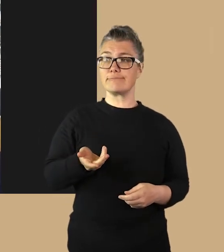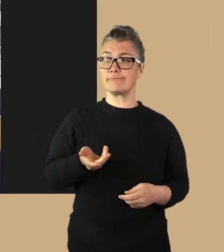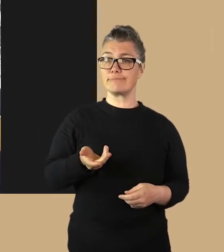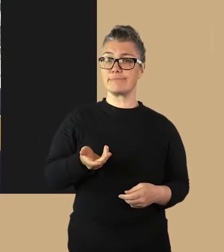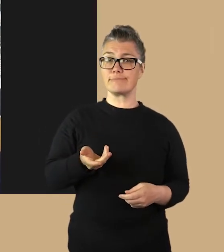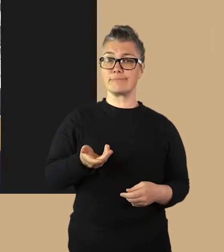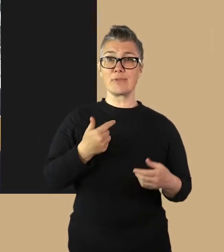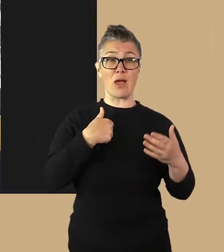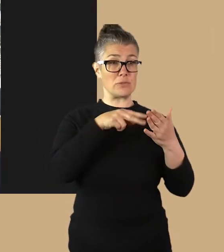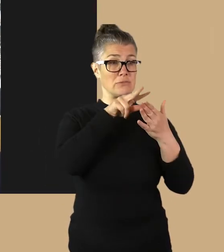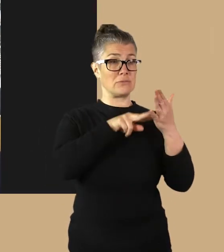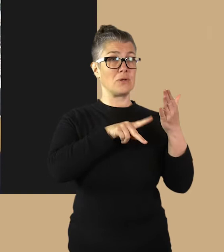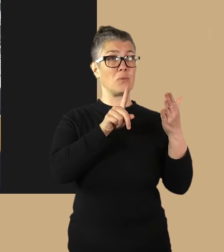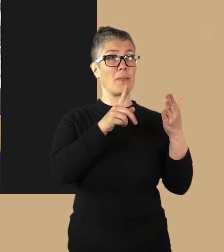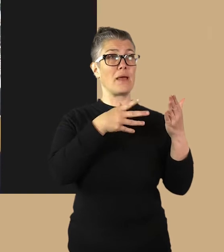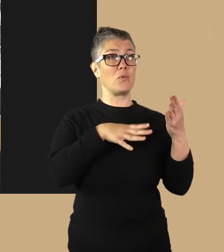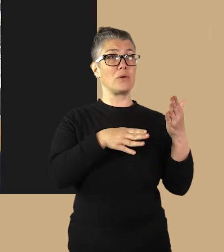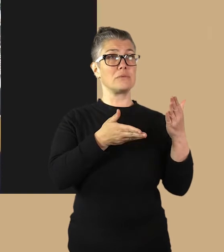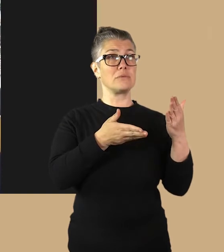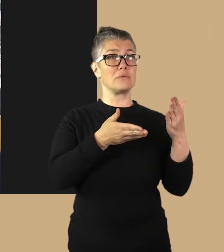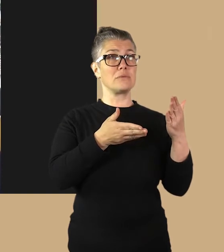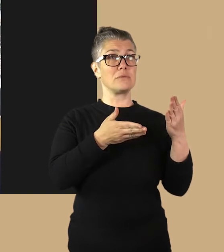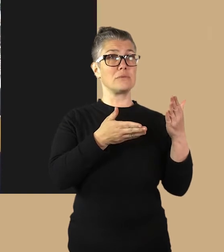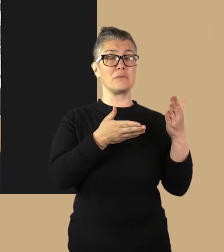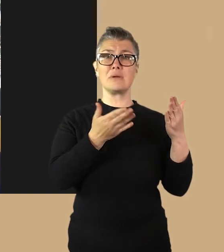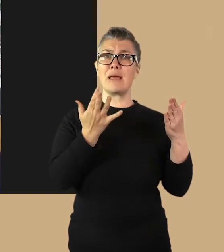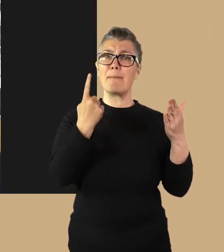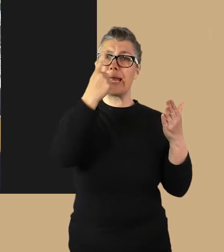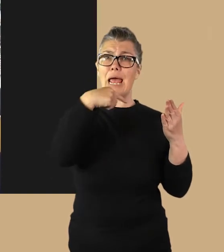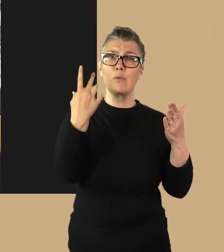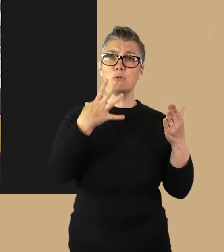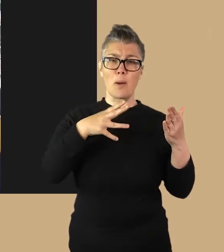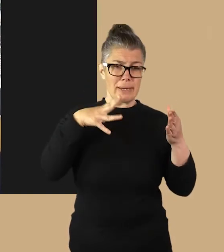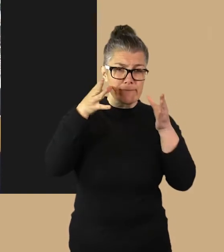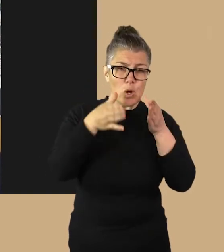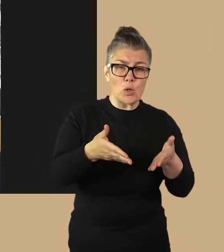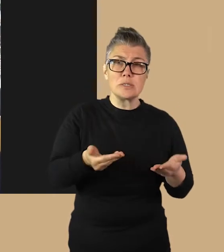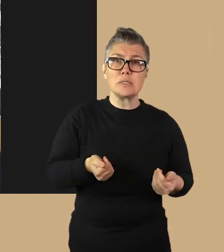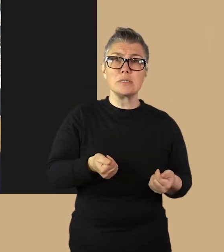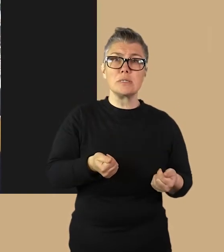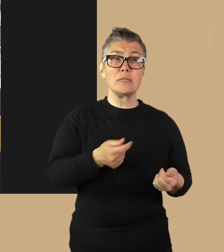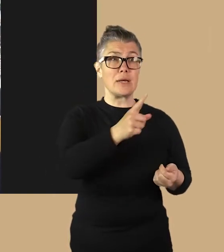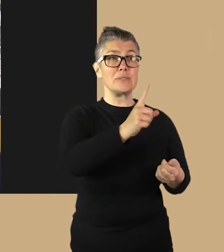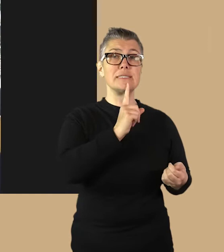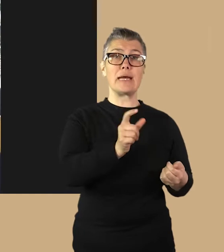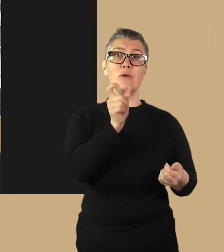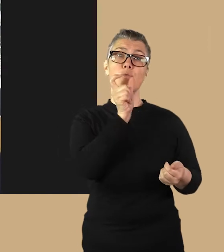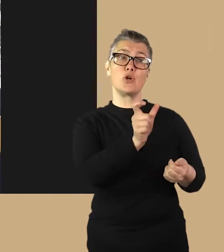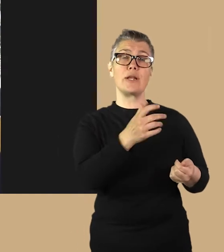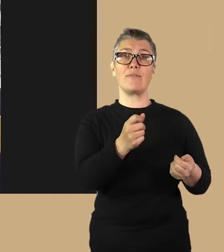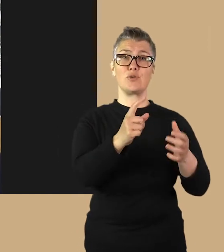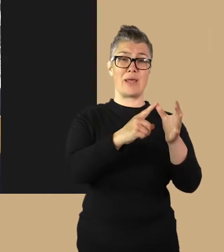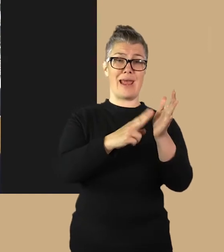just, I just read what they want and I'm like, how much time do you want me to spend on this? Like, they just give sort of like the word and they